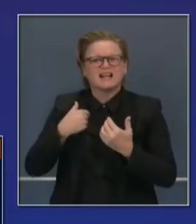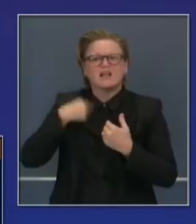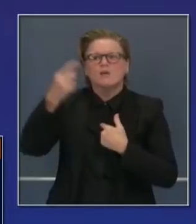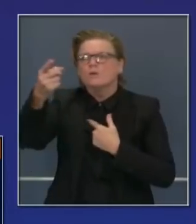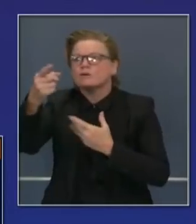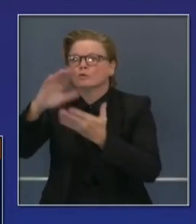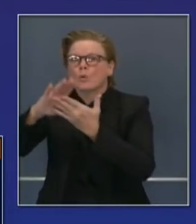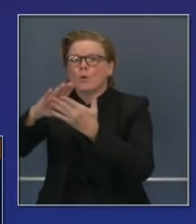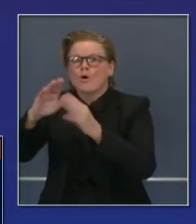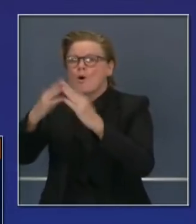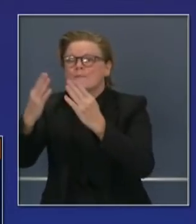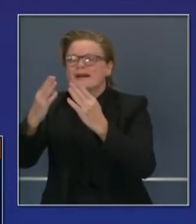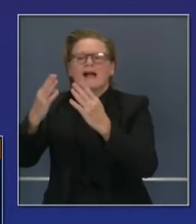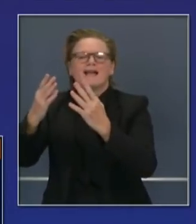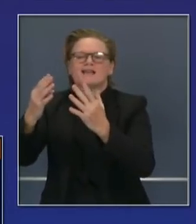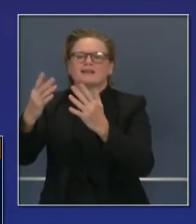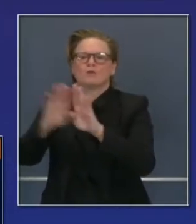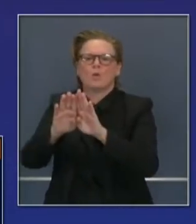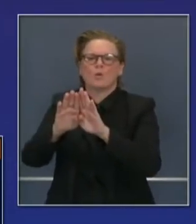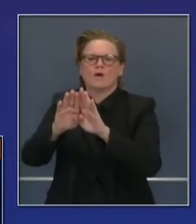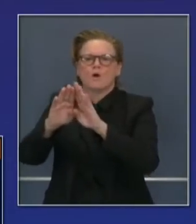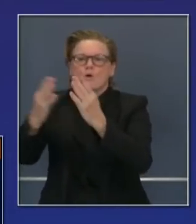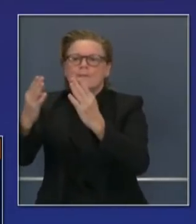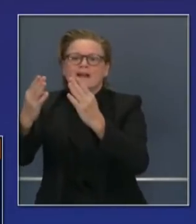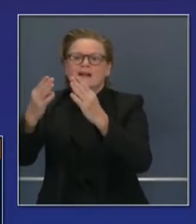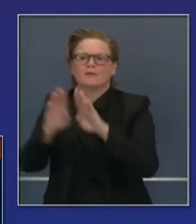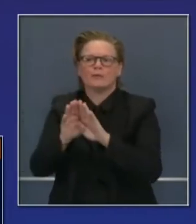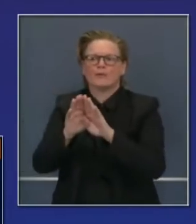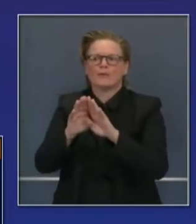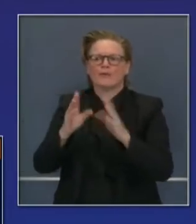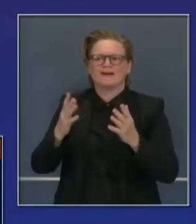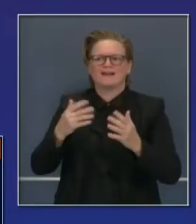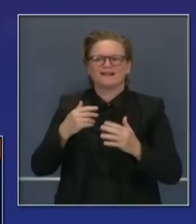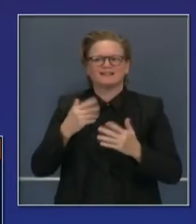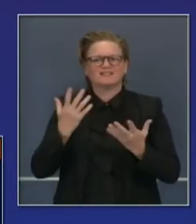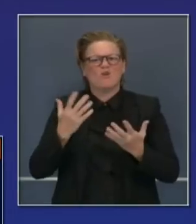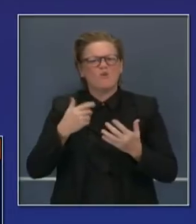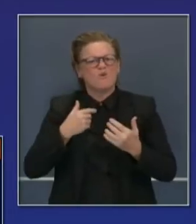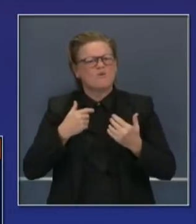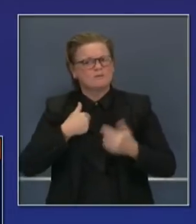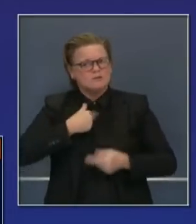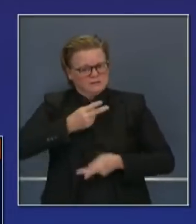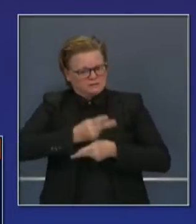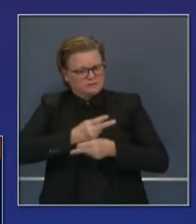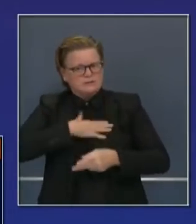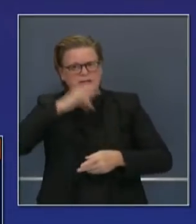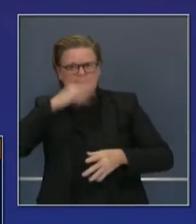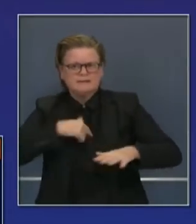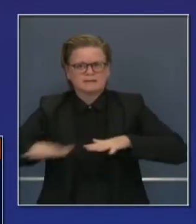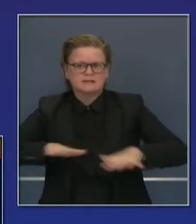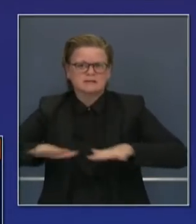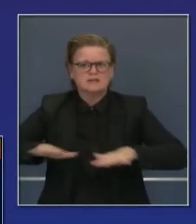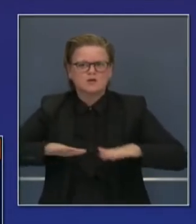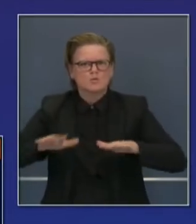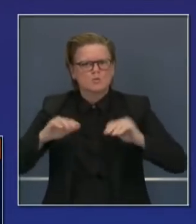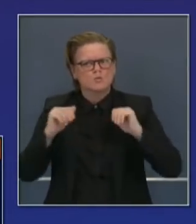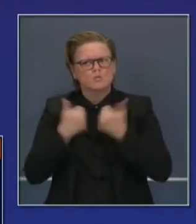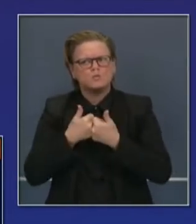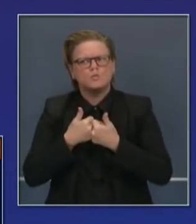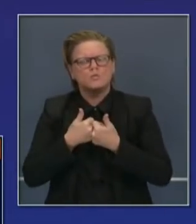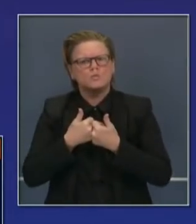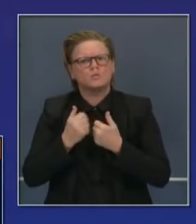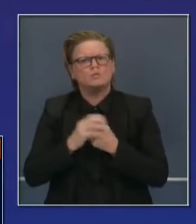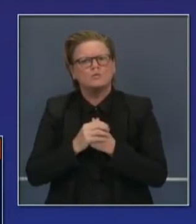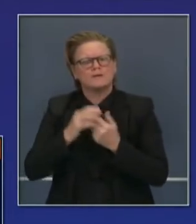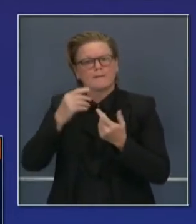down again. Childcare is very, very challenging for families, particularly for workers, essential workers